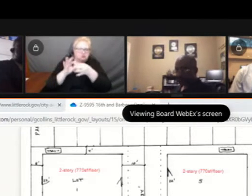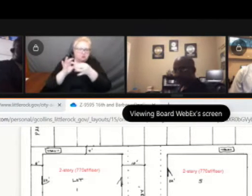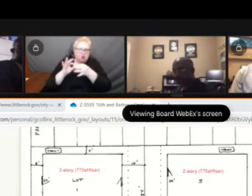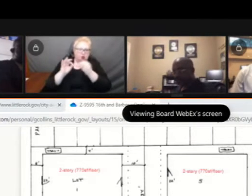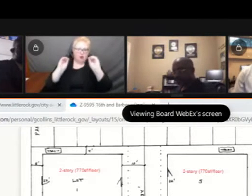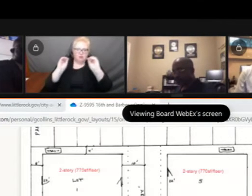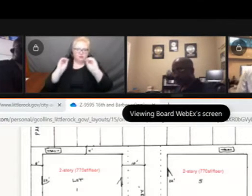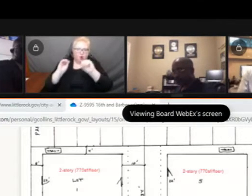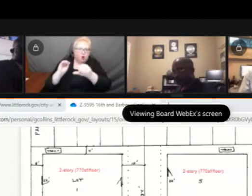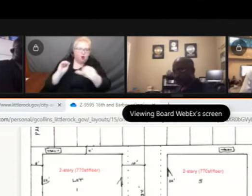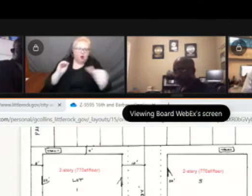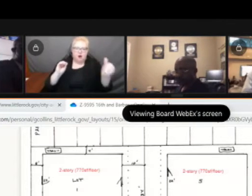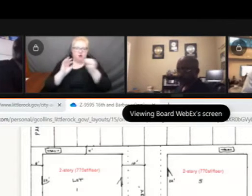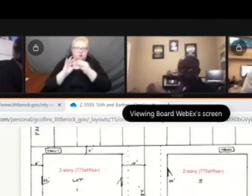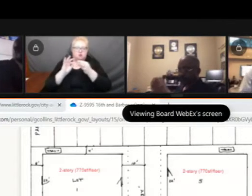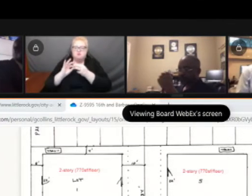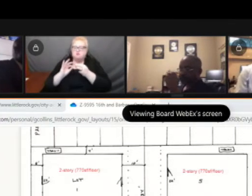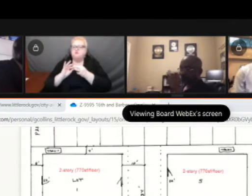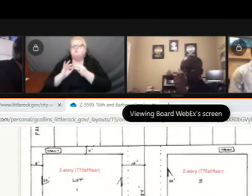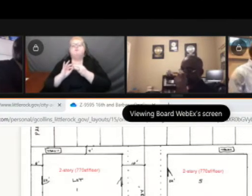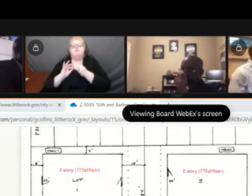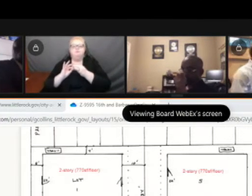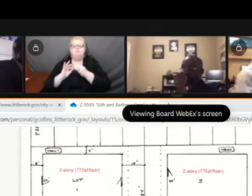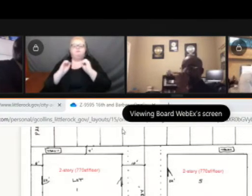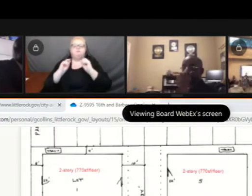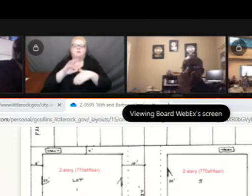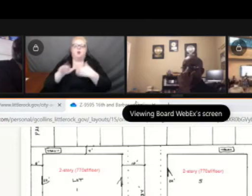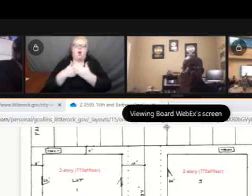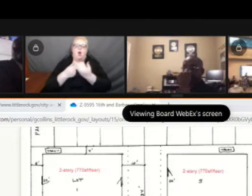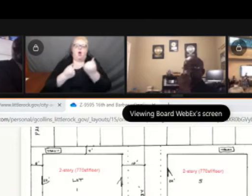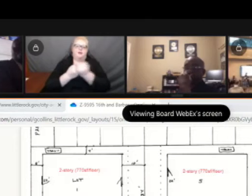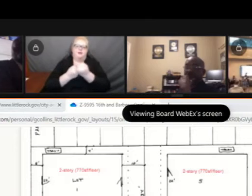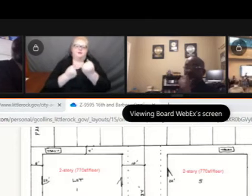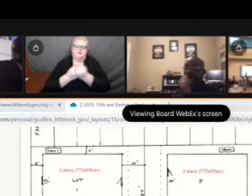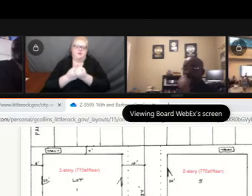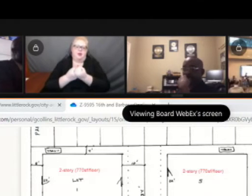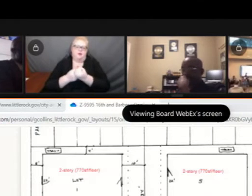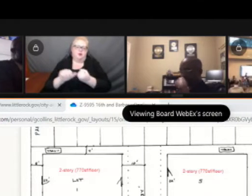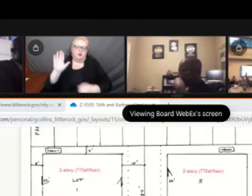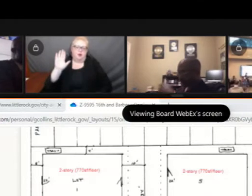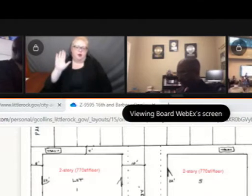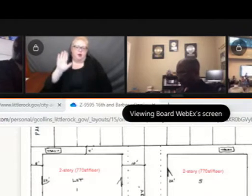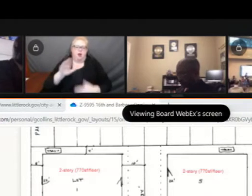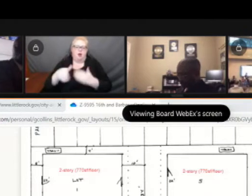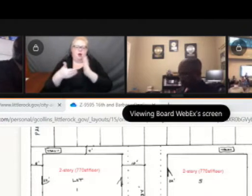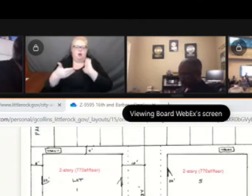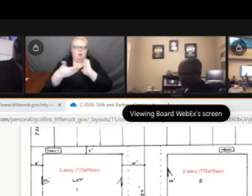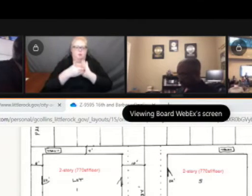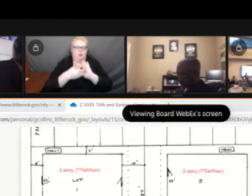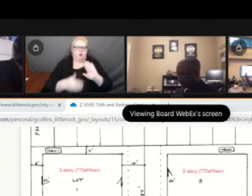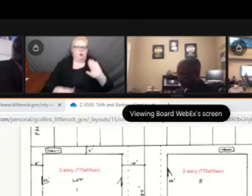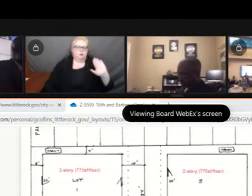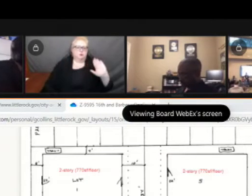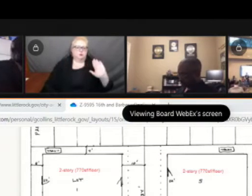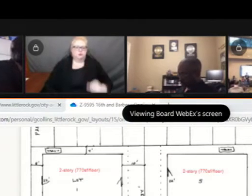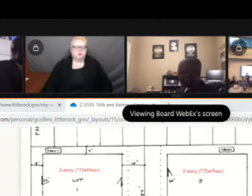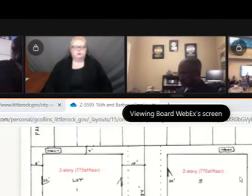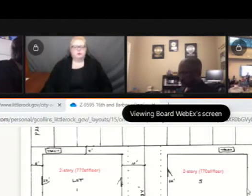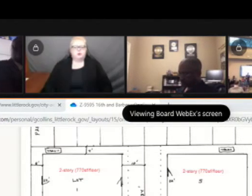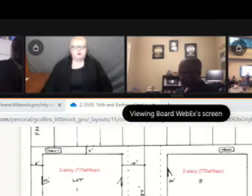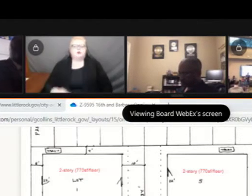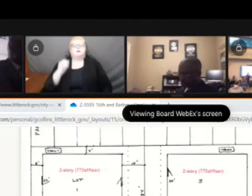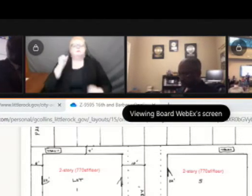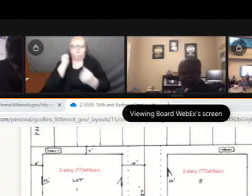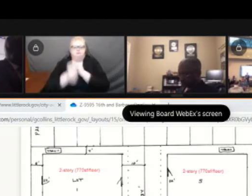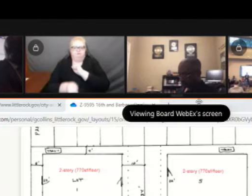comments? Seeing none, all those in favor, please say aye. Aye. All those opposed, please say nay. Ayes